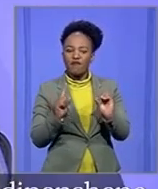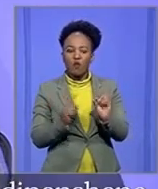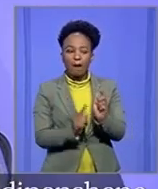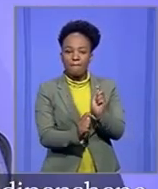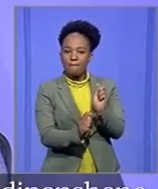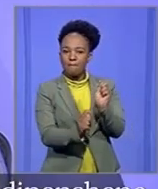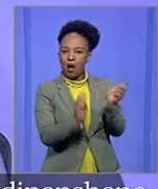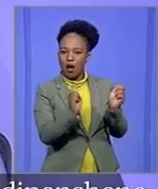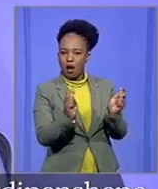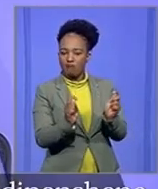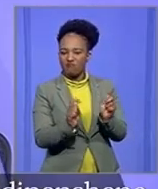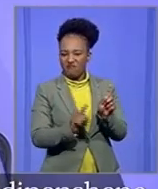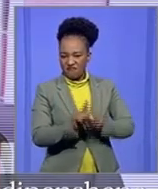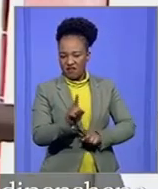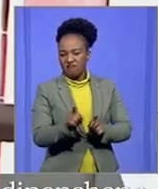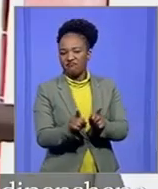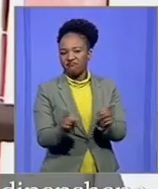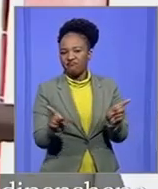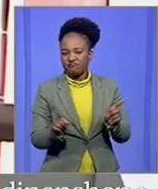lefa.